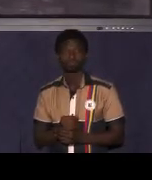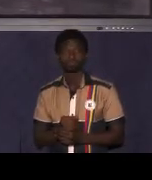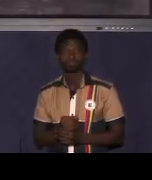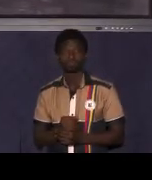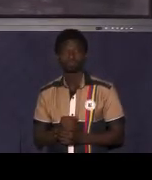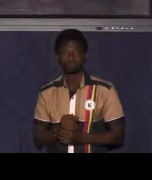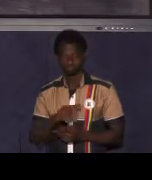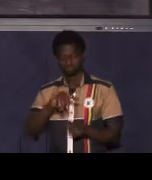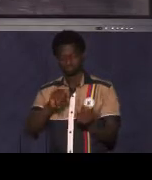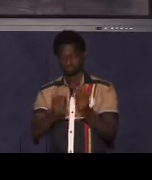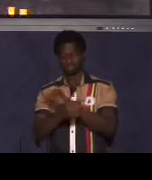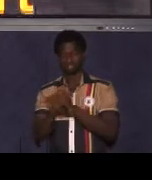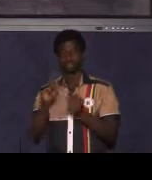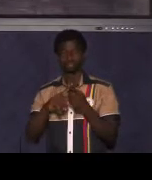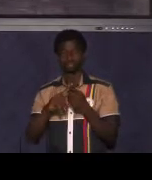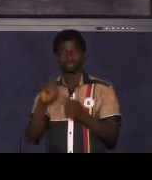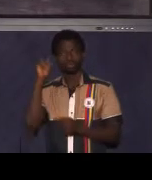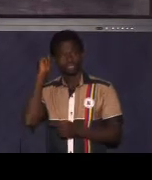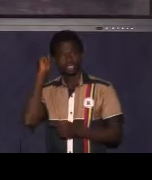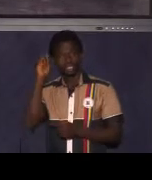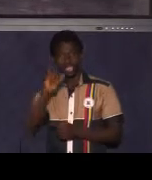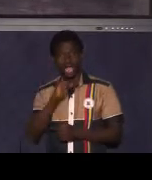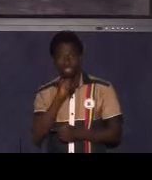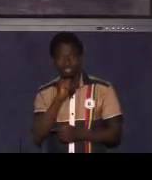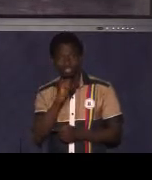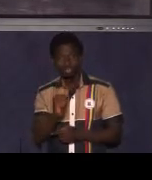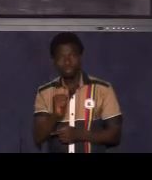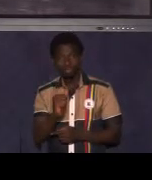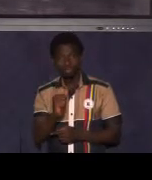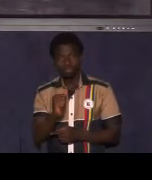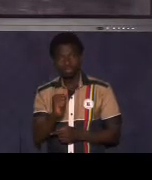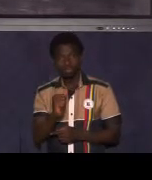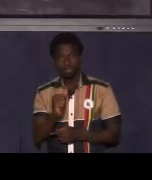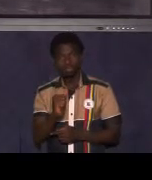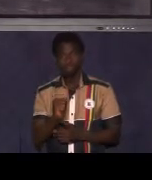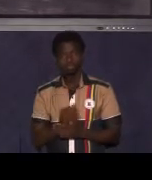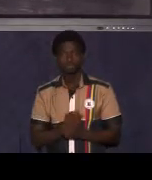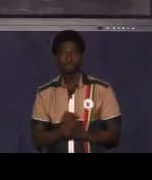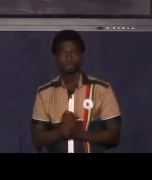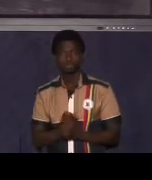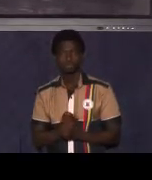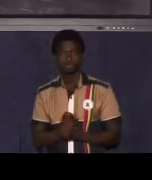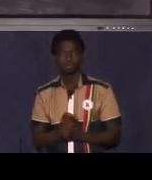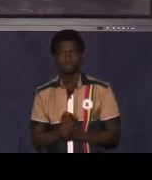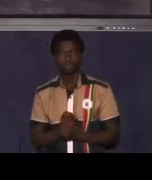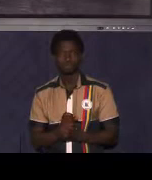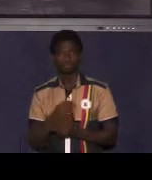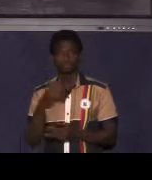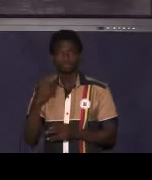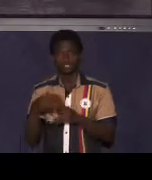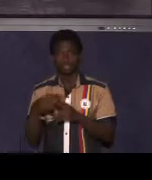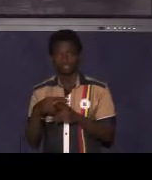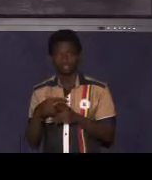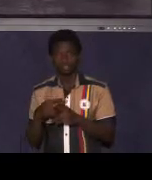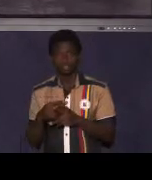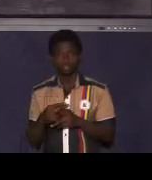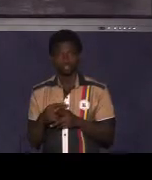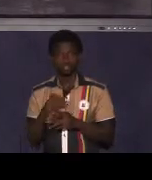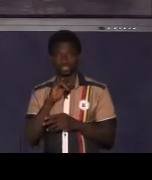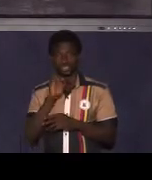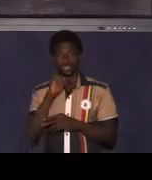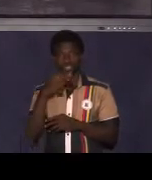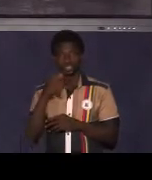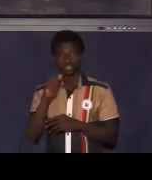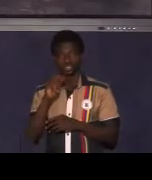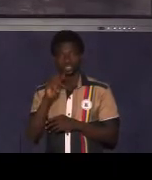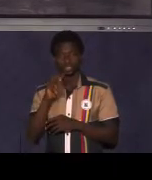Shall. It's turned to shan't. Shan't means shall not. The short form